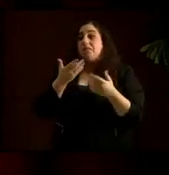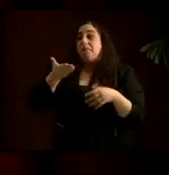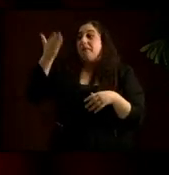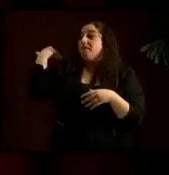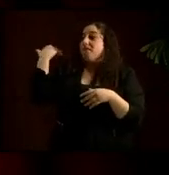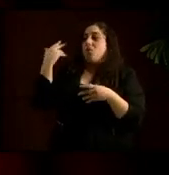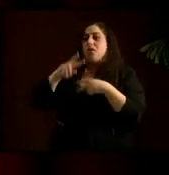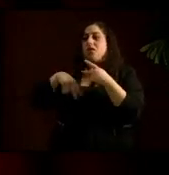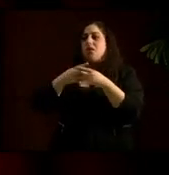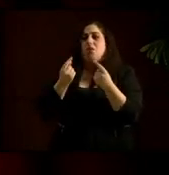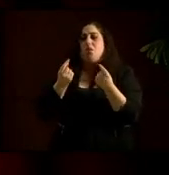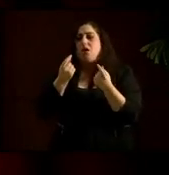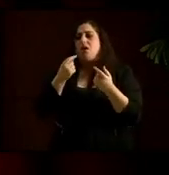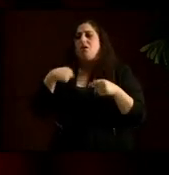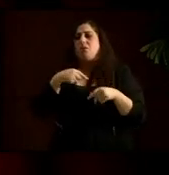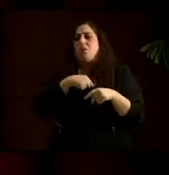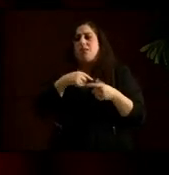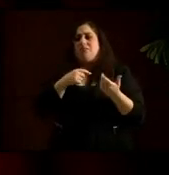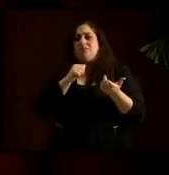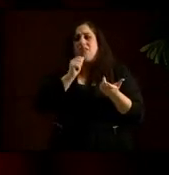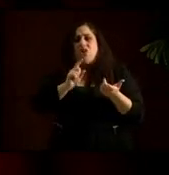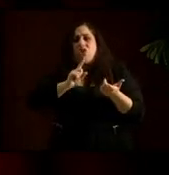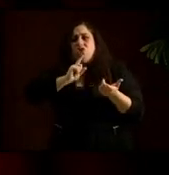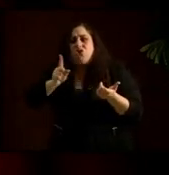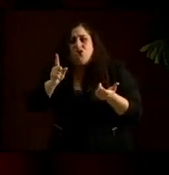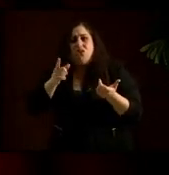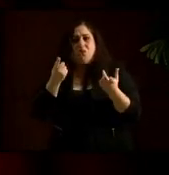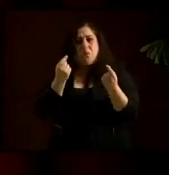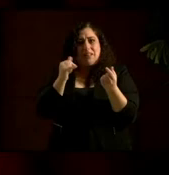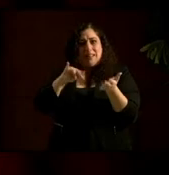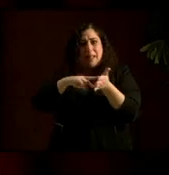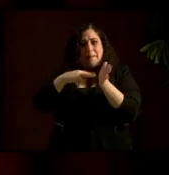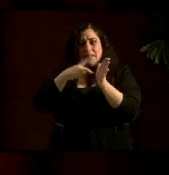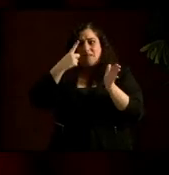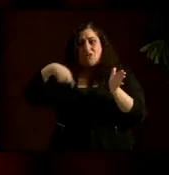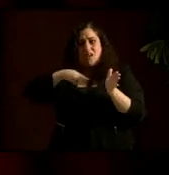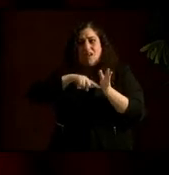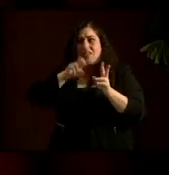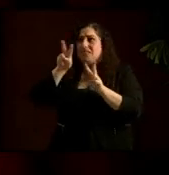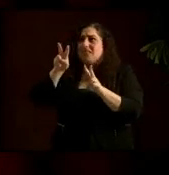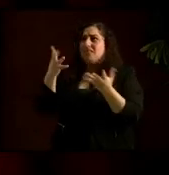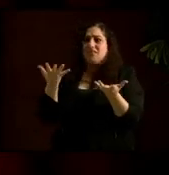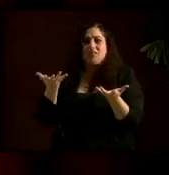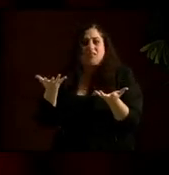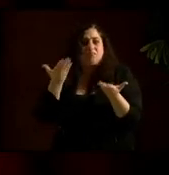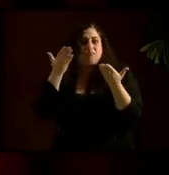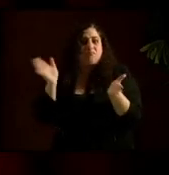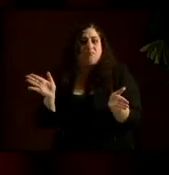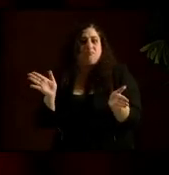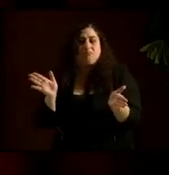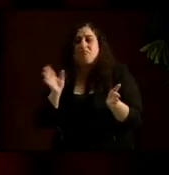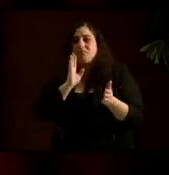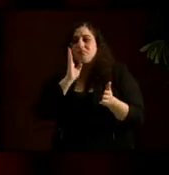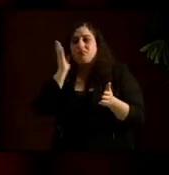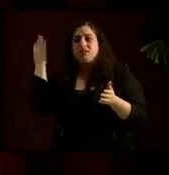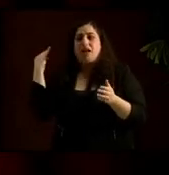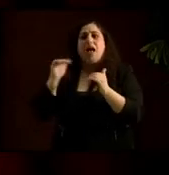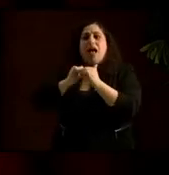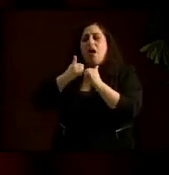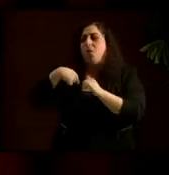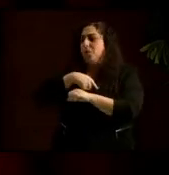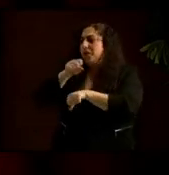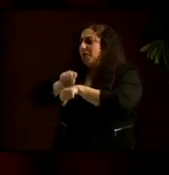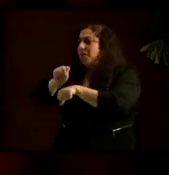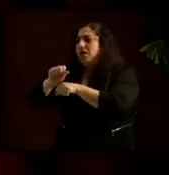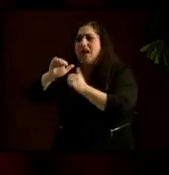in how we teach, research, learn, work, solve problems, socialize, and